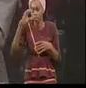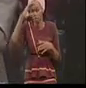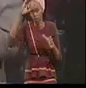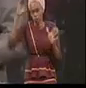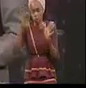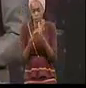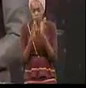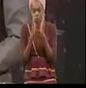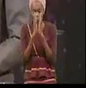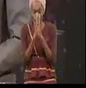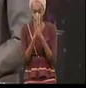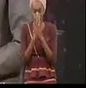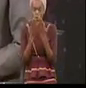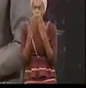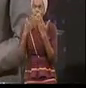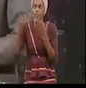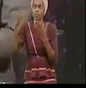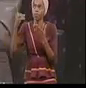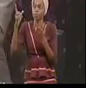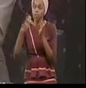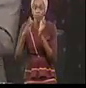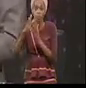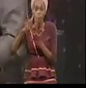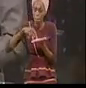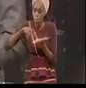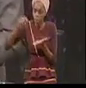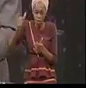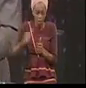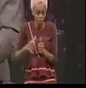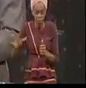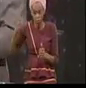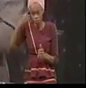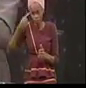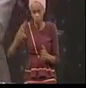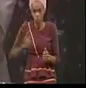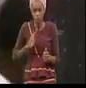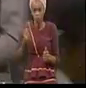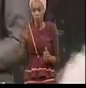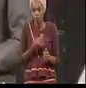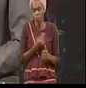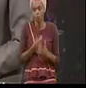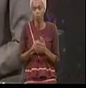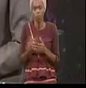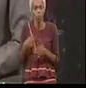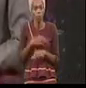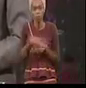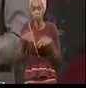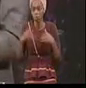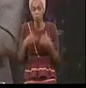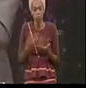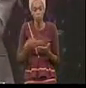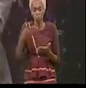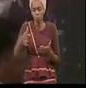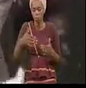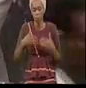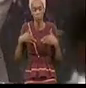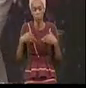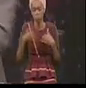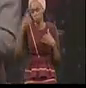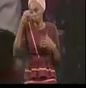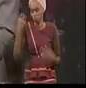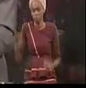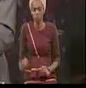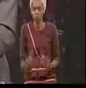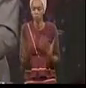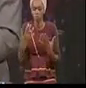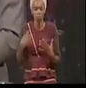Lord. Christ paid it all for all. You don't have to buy any ram. You don't have to bring any animal for sacrifice. You